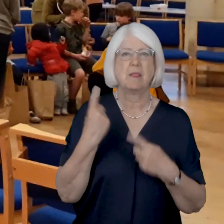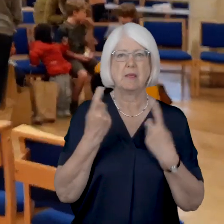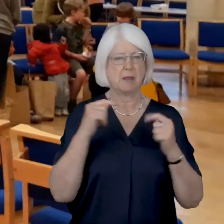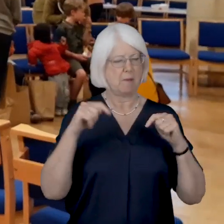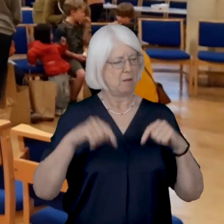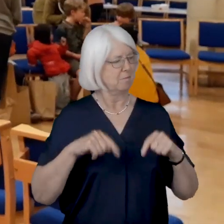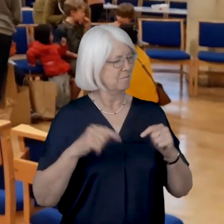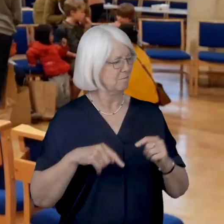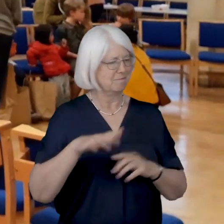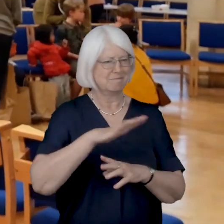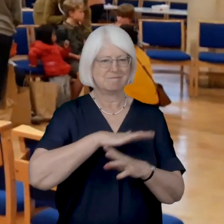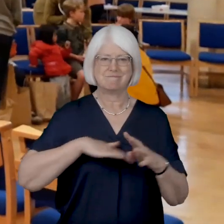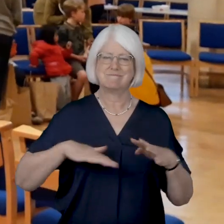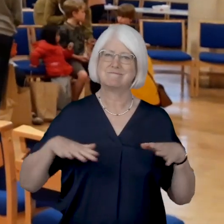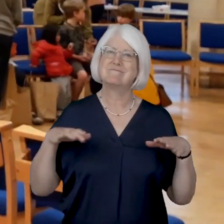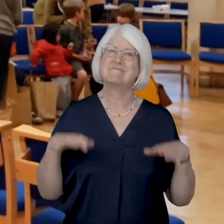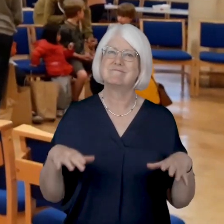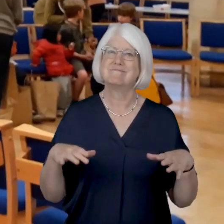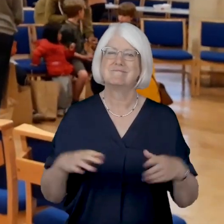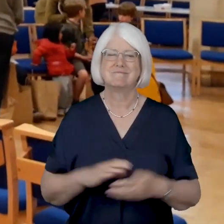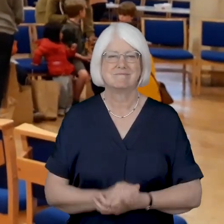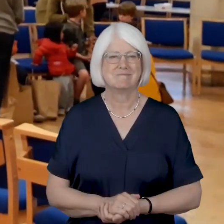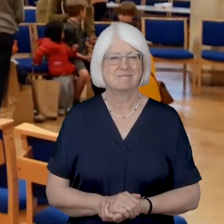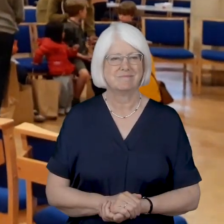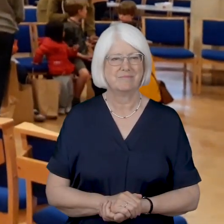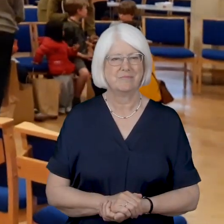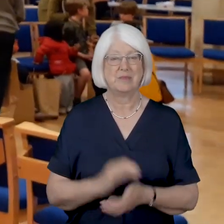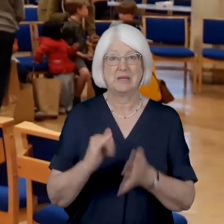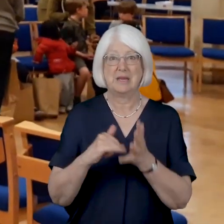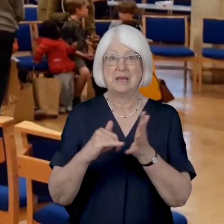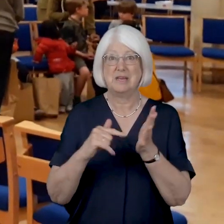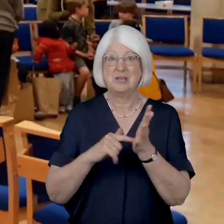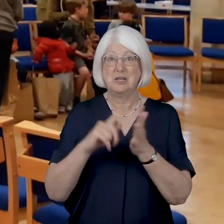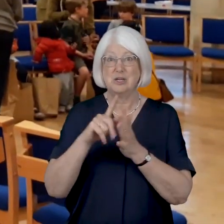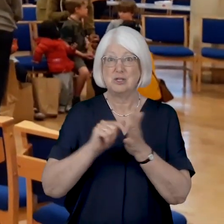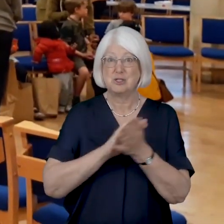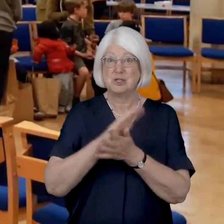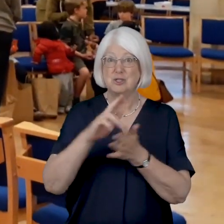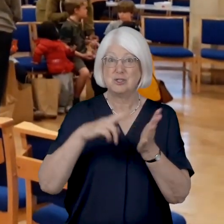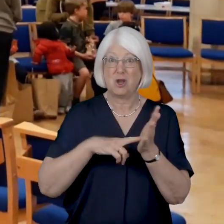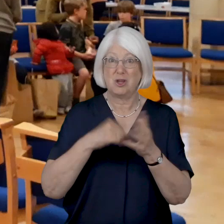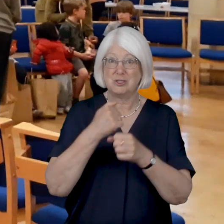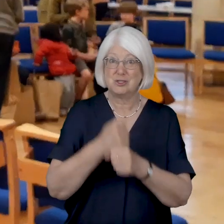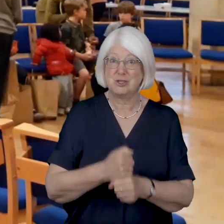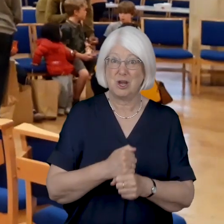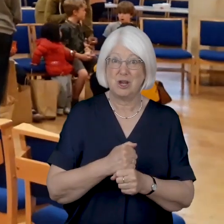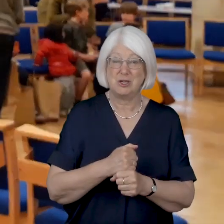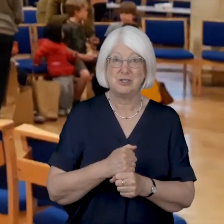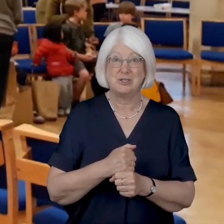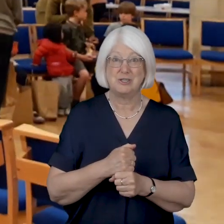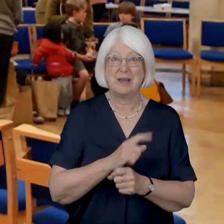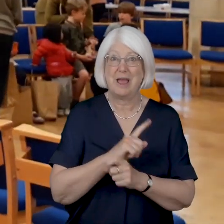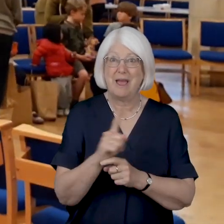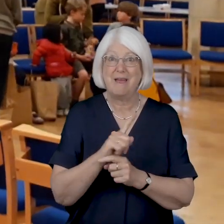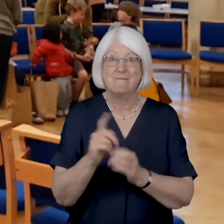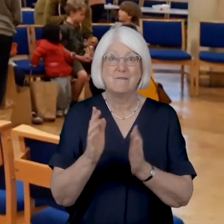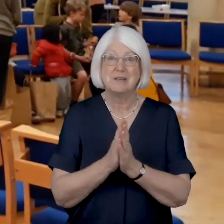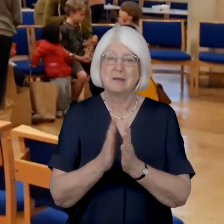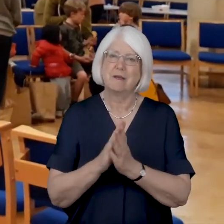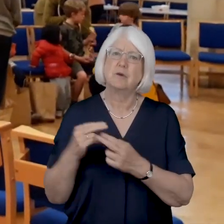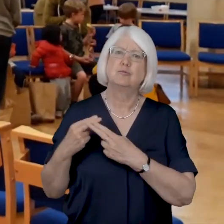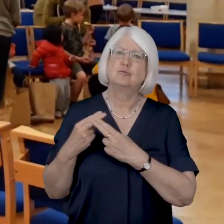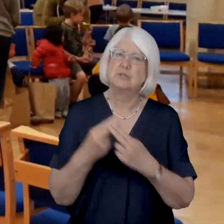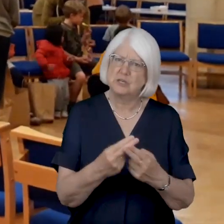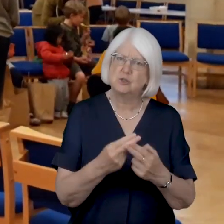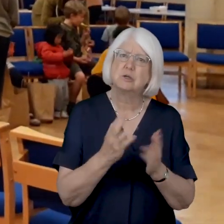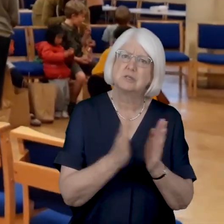context here in Southall. At St John's Church, each Sunday morning, we have a traditional service,